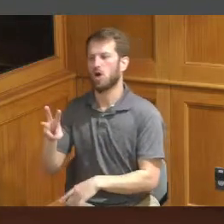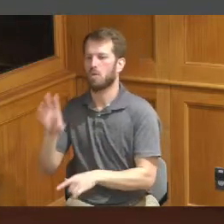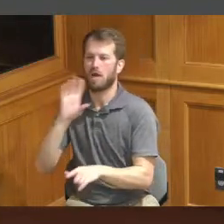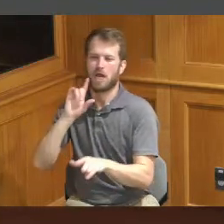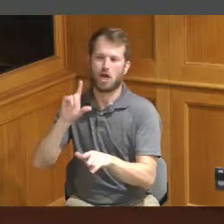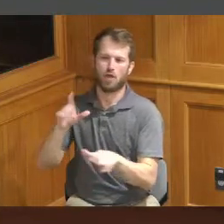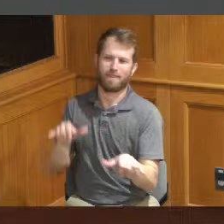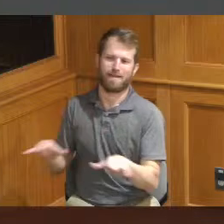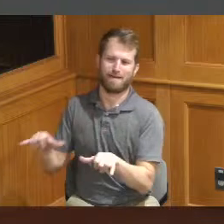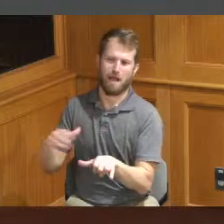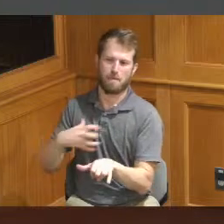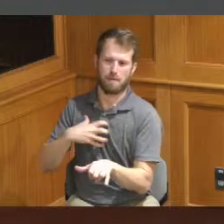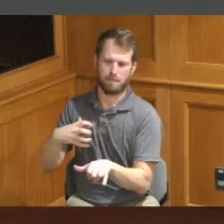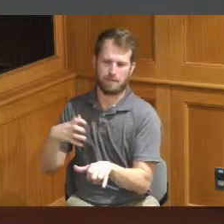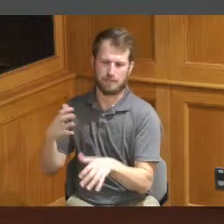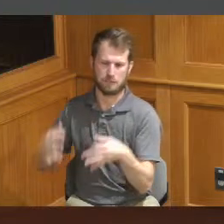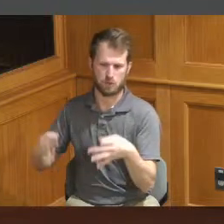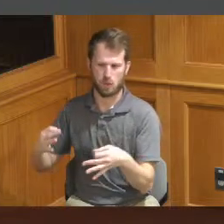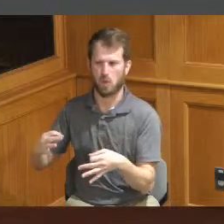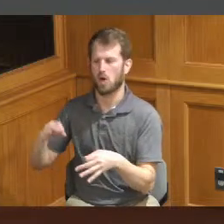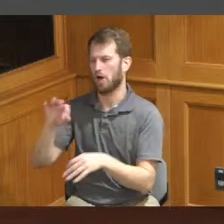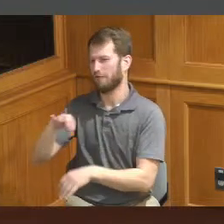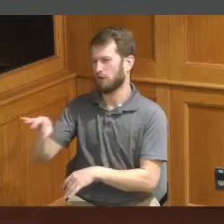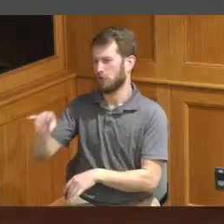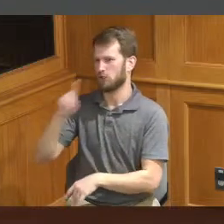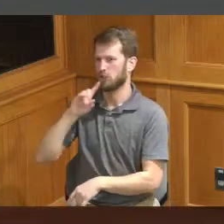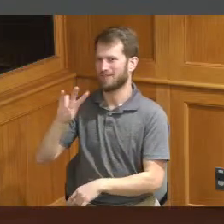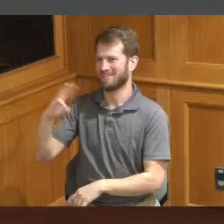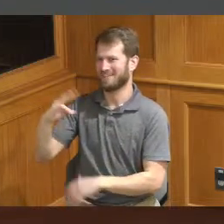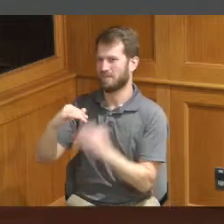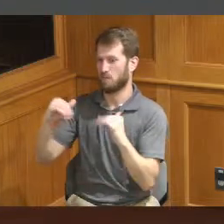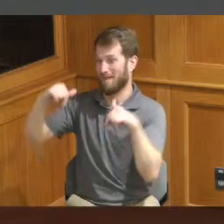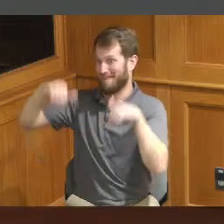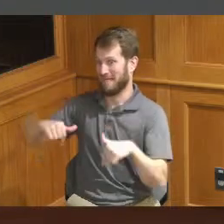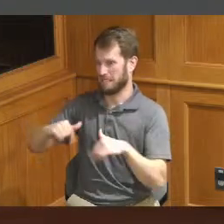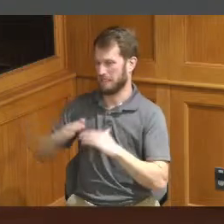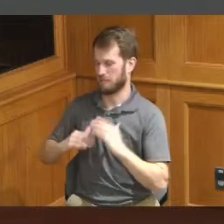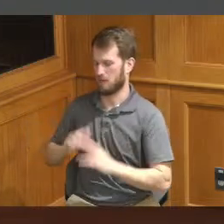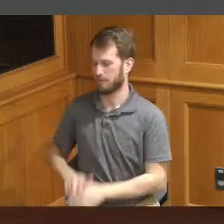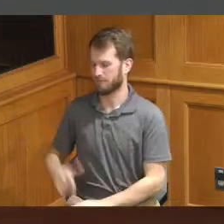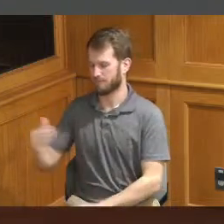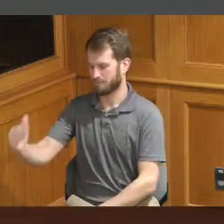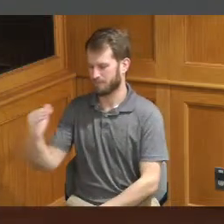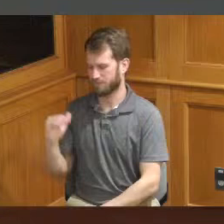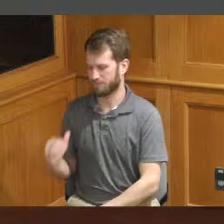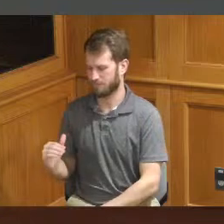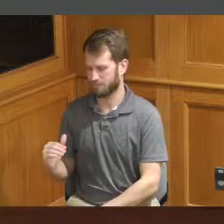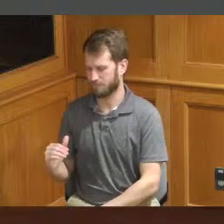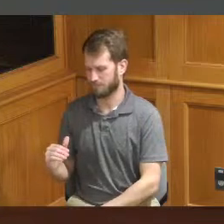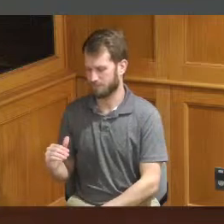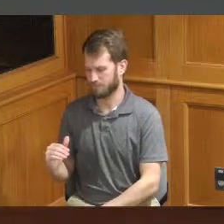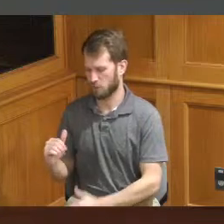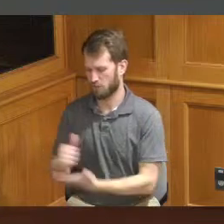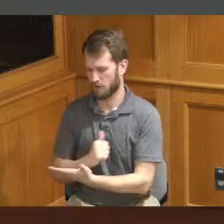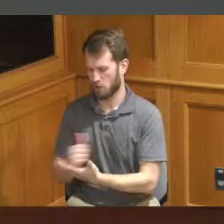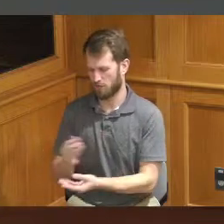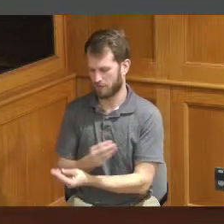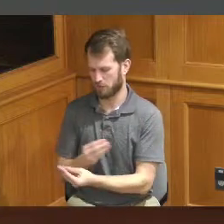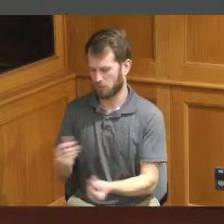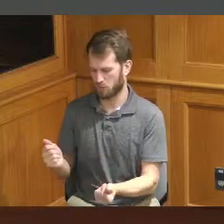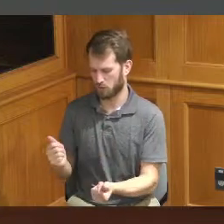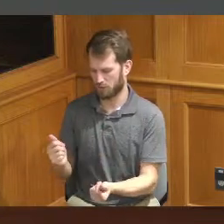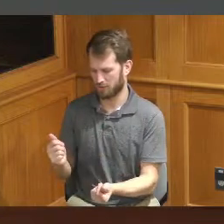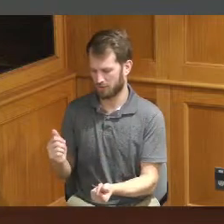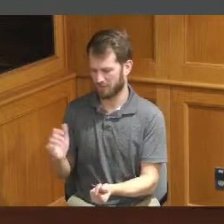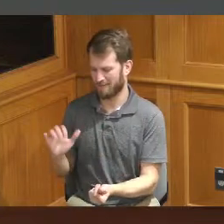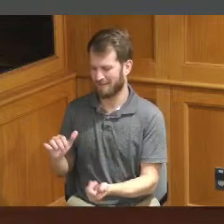furniture replacements on the 7th floor of this building. Item number 16 is a credit card resolution. This is